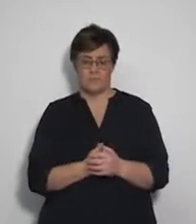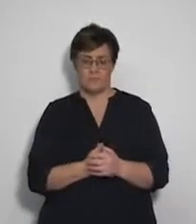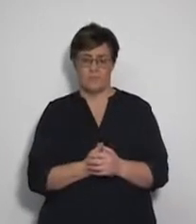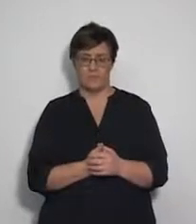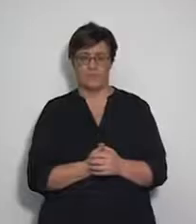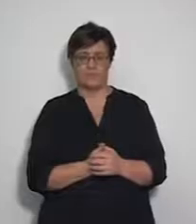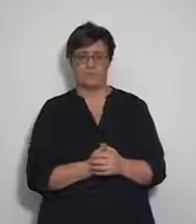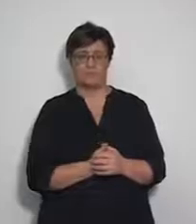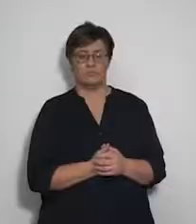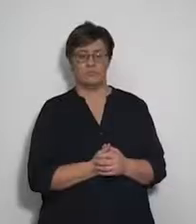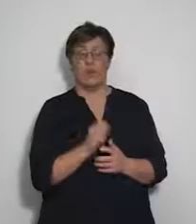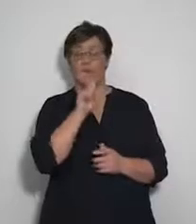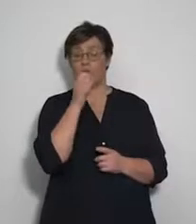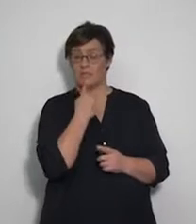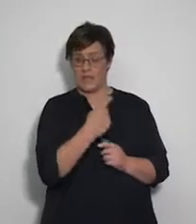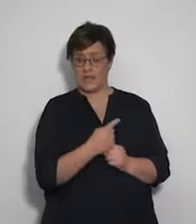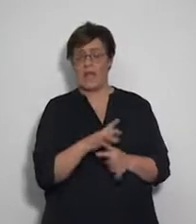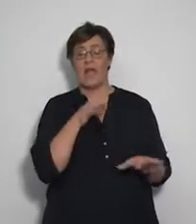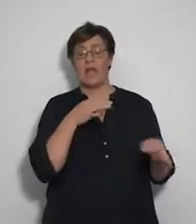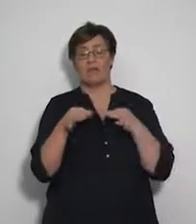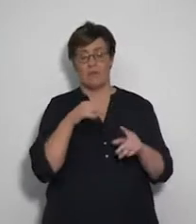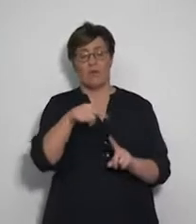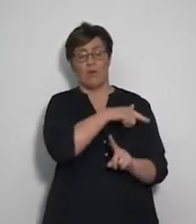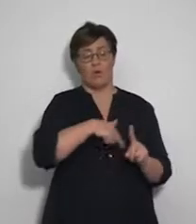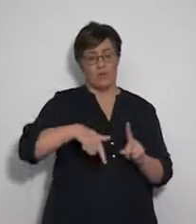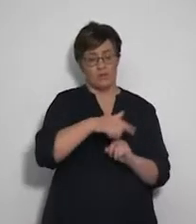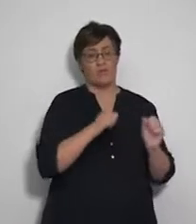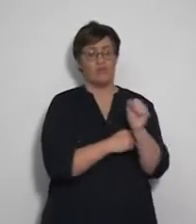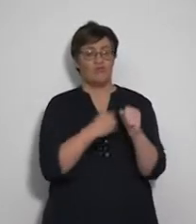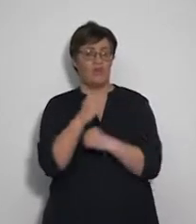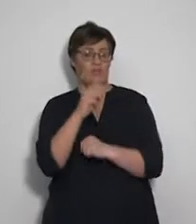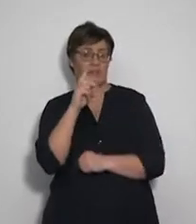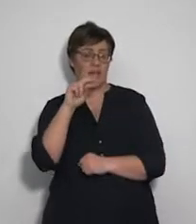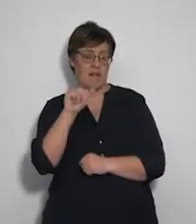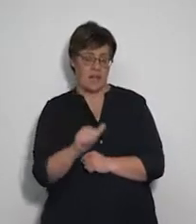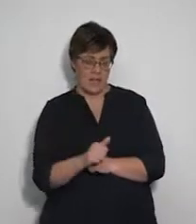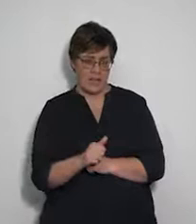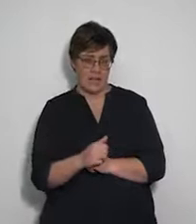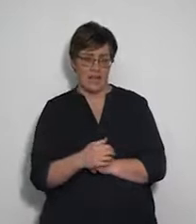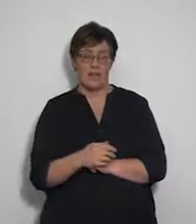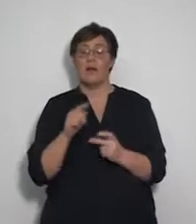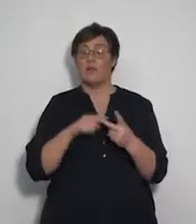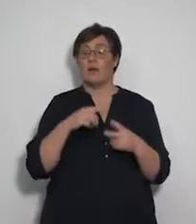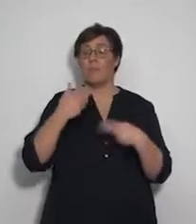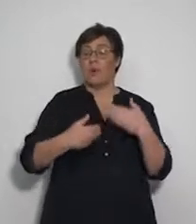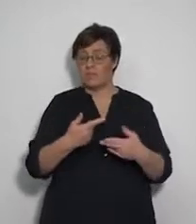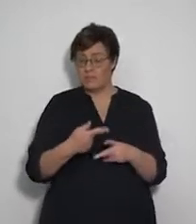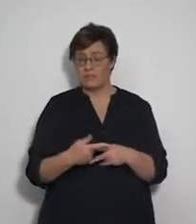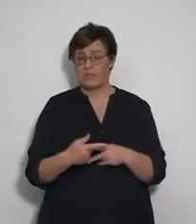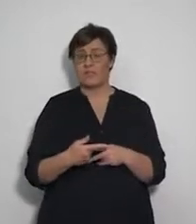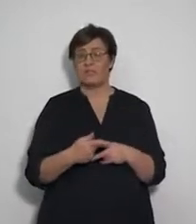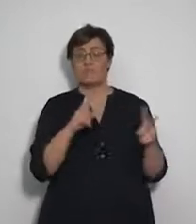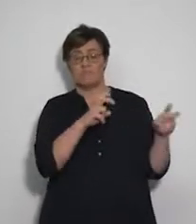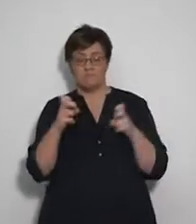question. So the question reads, describe the location and structure of DNA, the process of